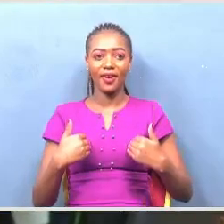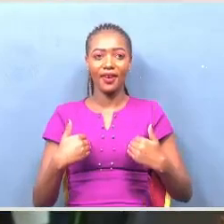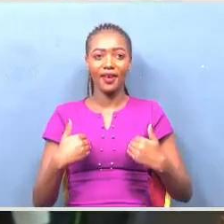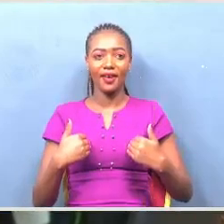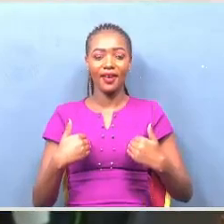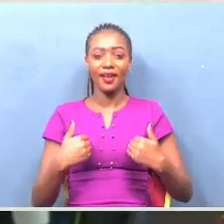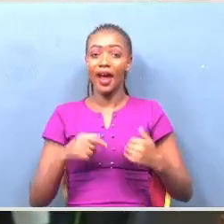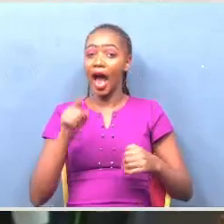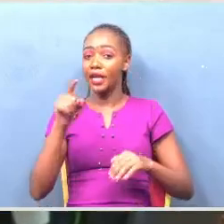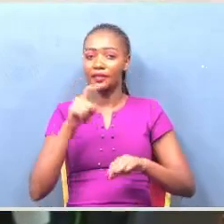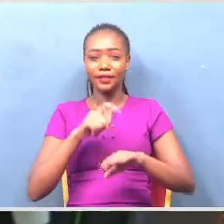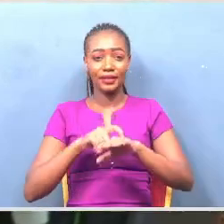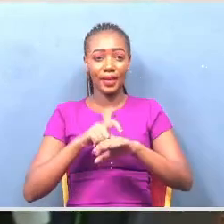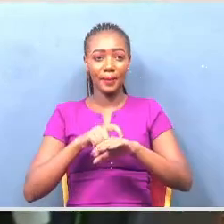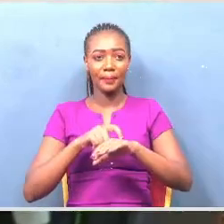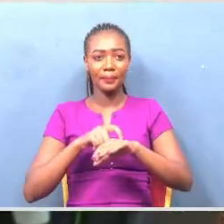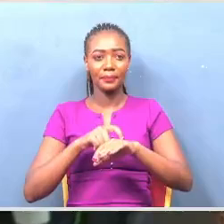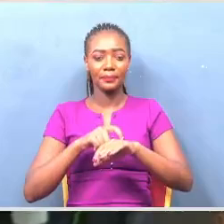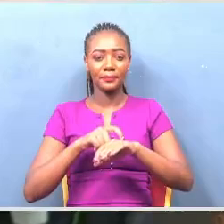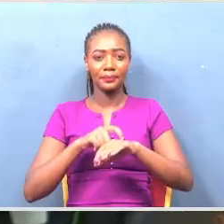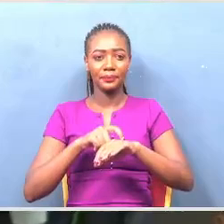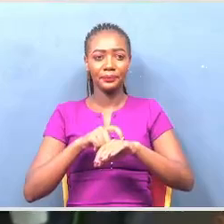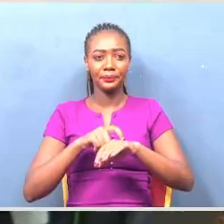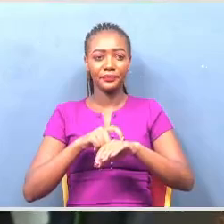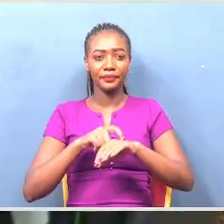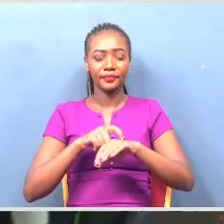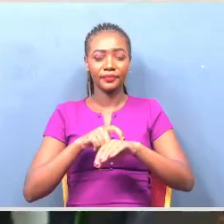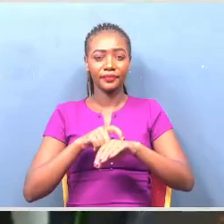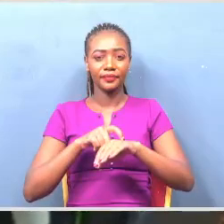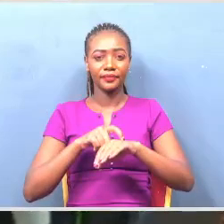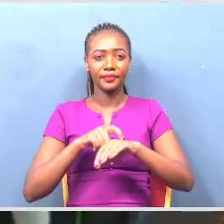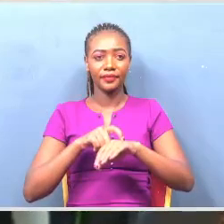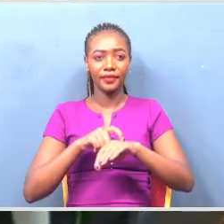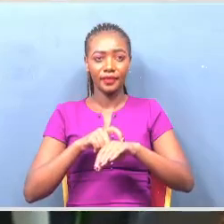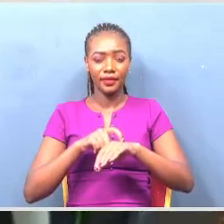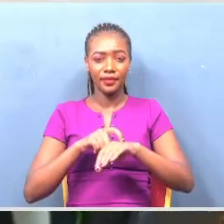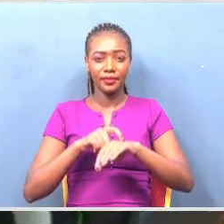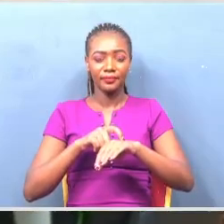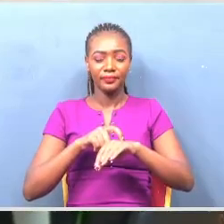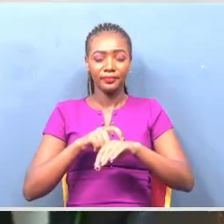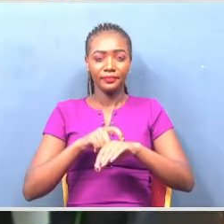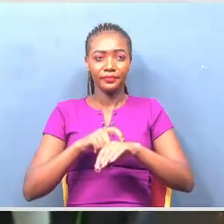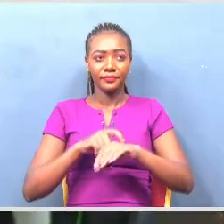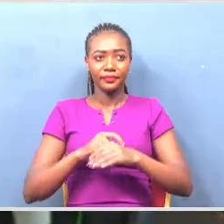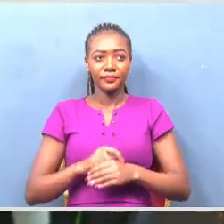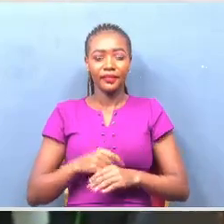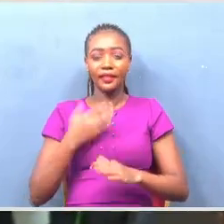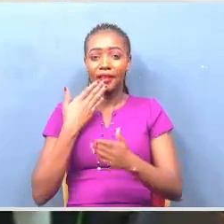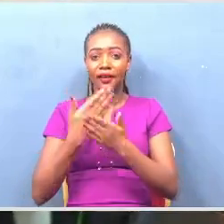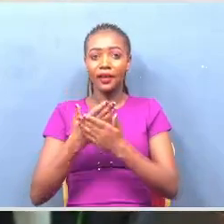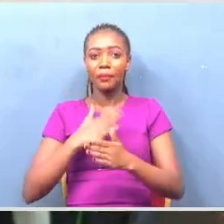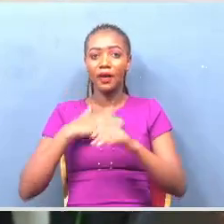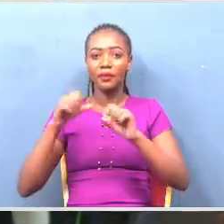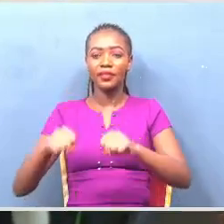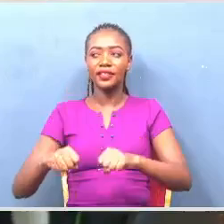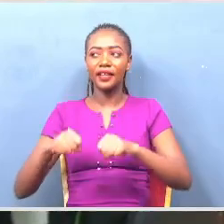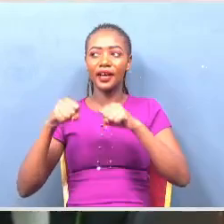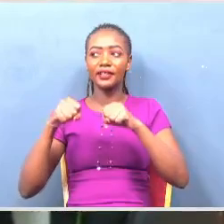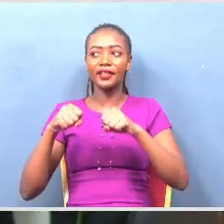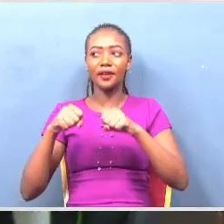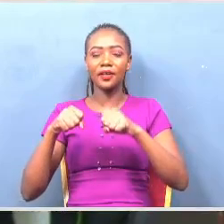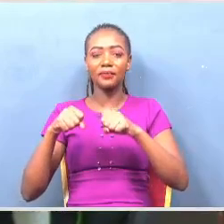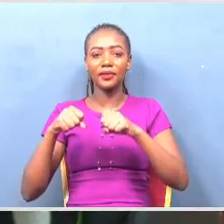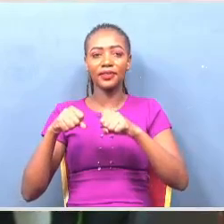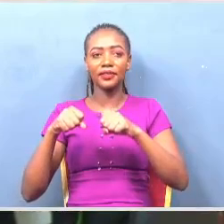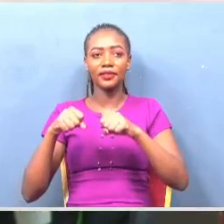at this point in time, acknowledge my boss, the President